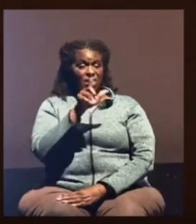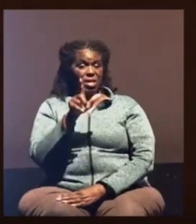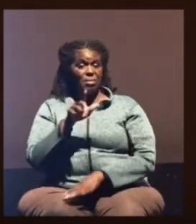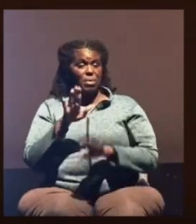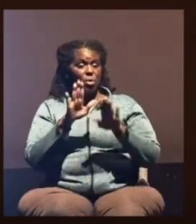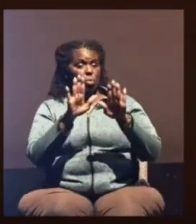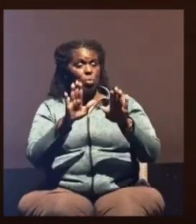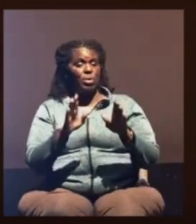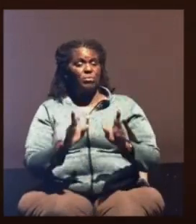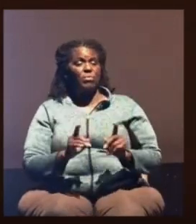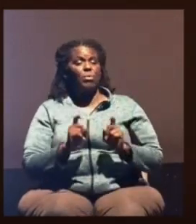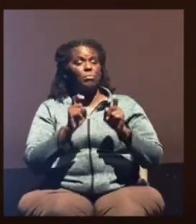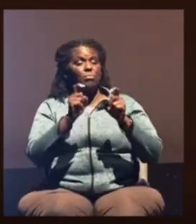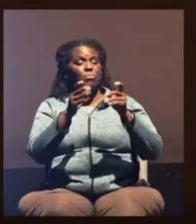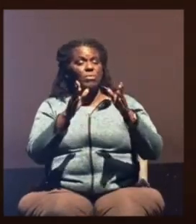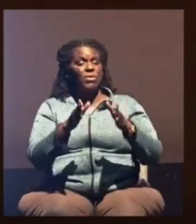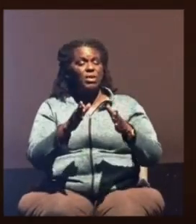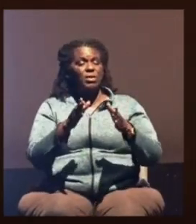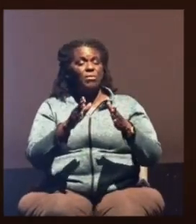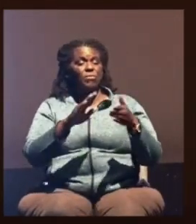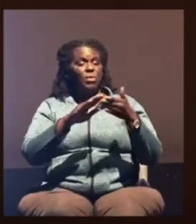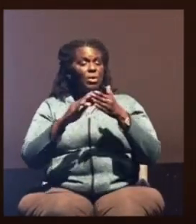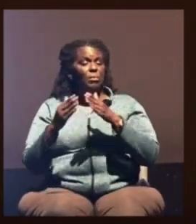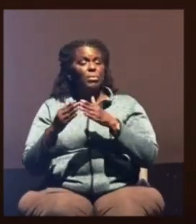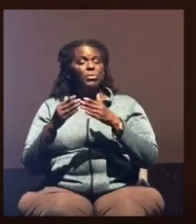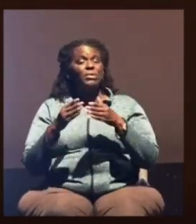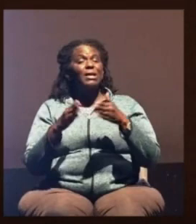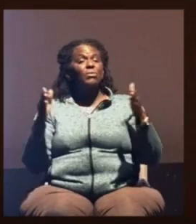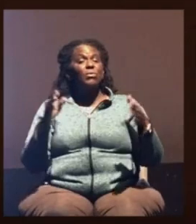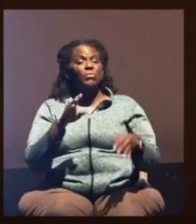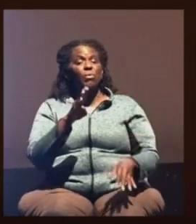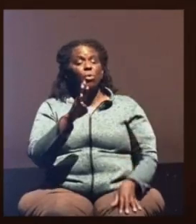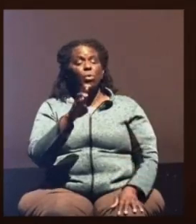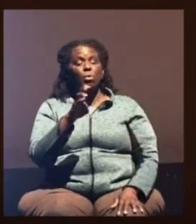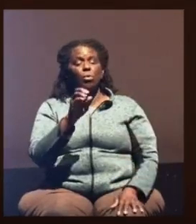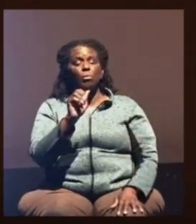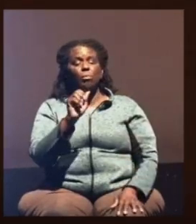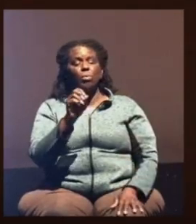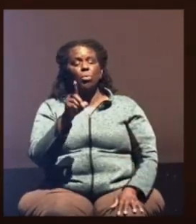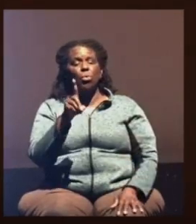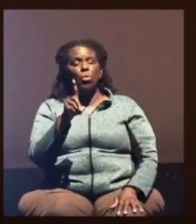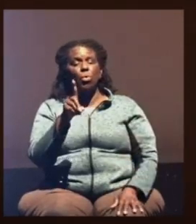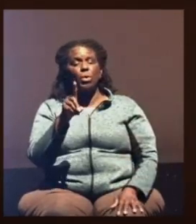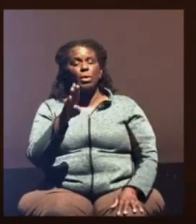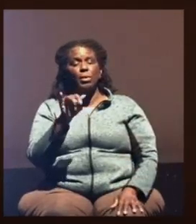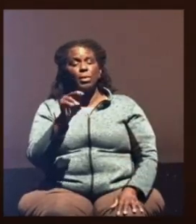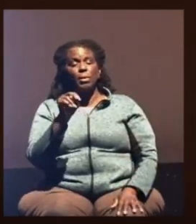provider for the communities at large of broadband. We know this. People go to broadband